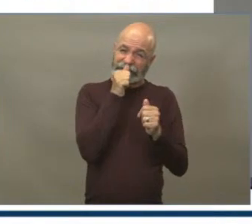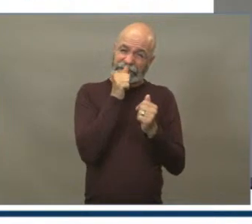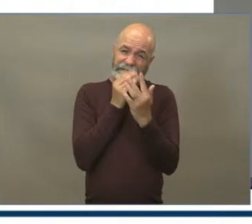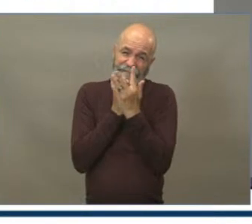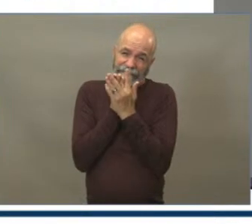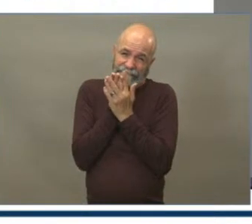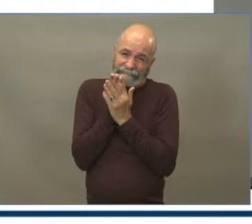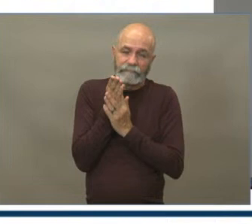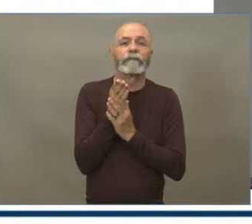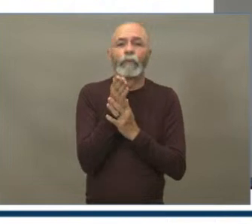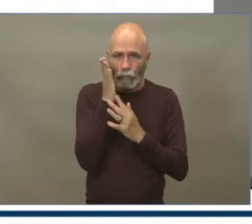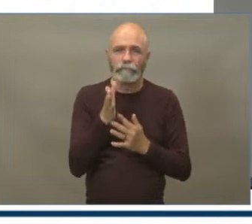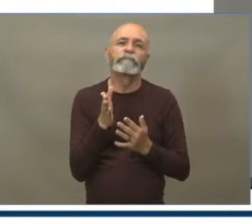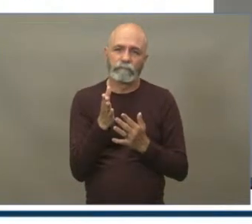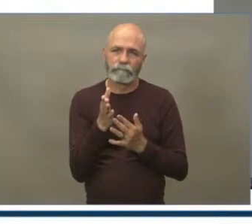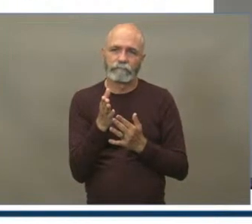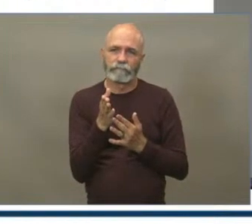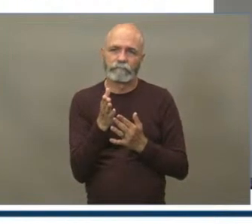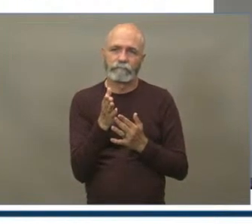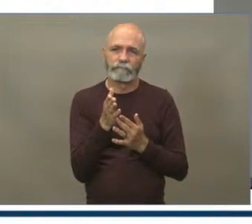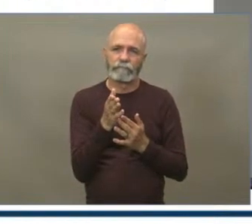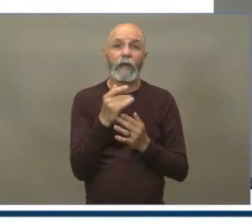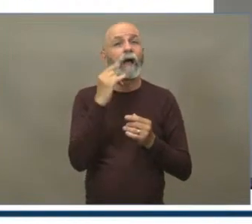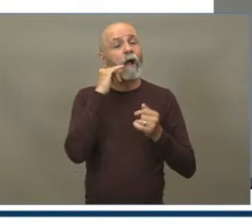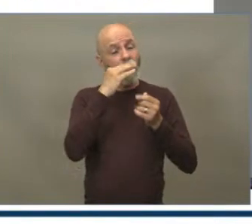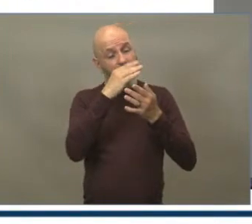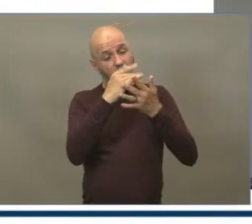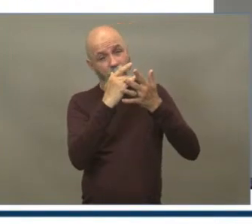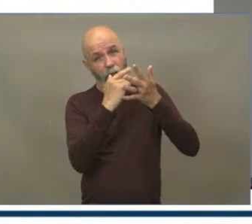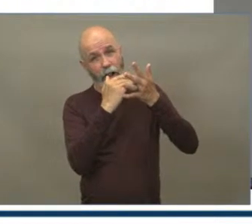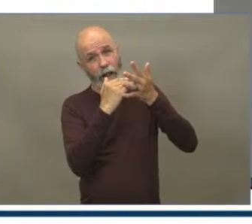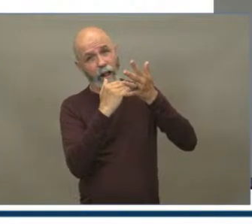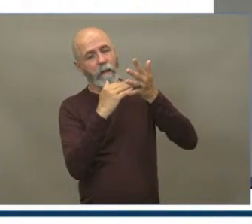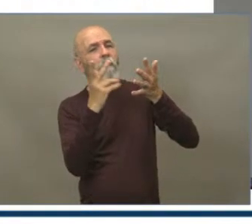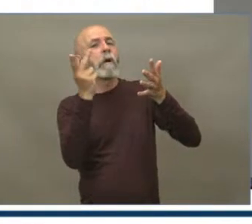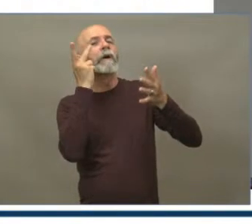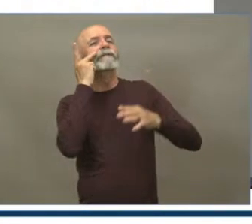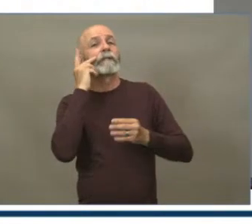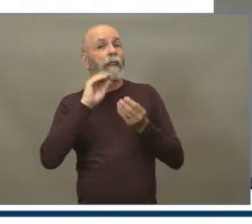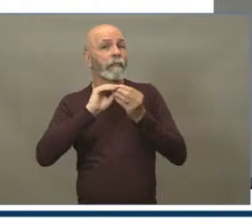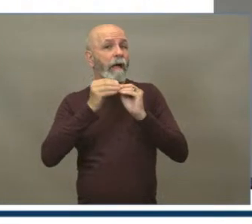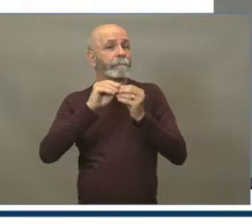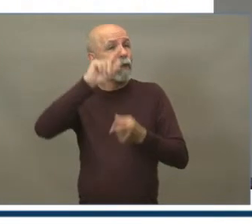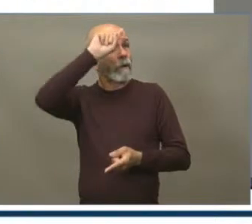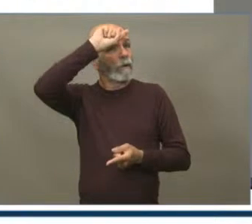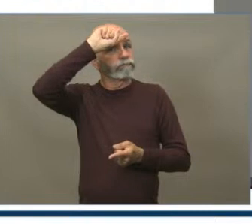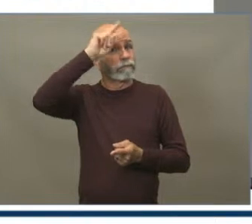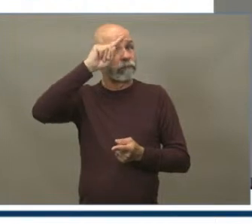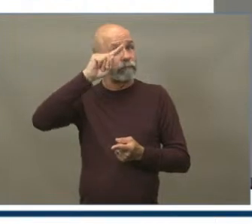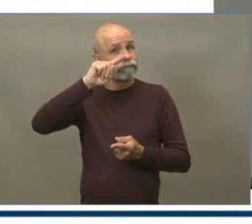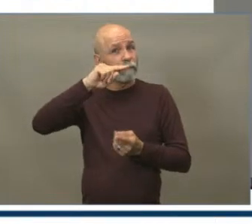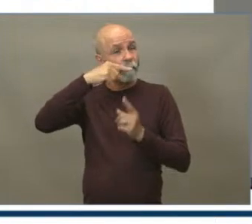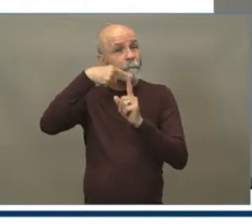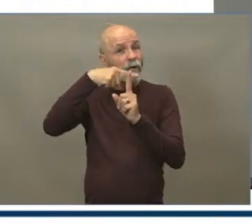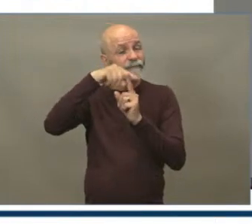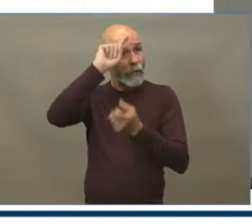those before we can start to bring the case numbers down to the very low level that we